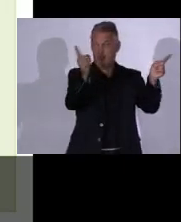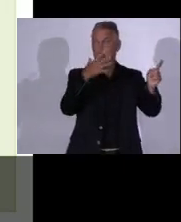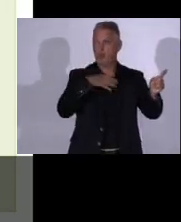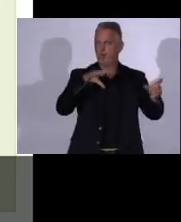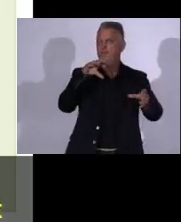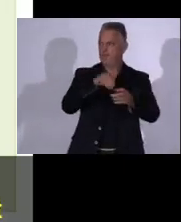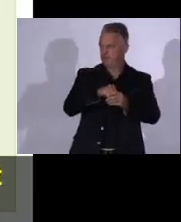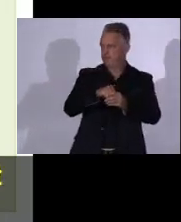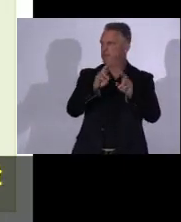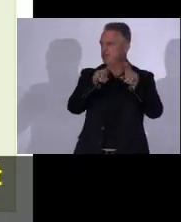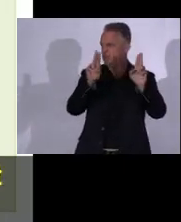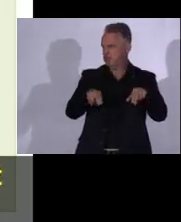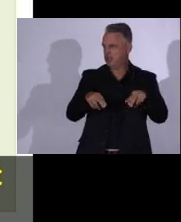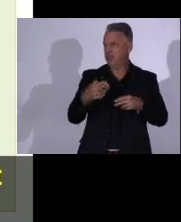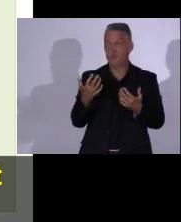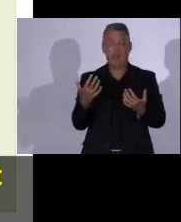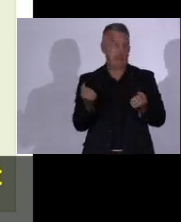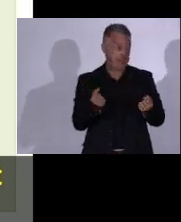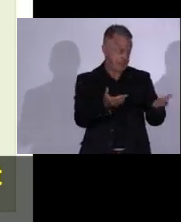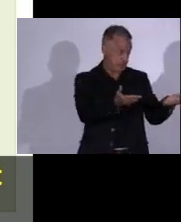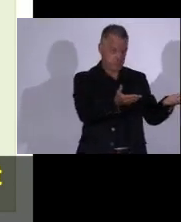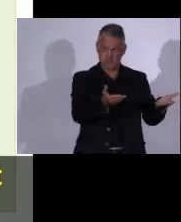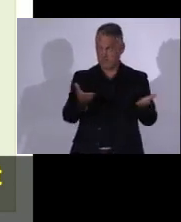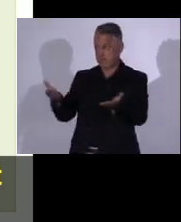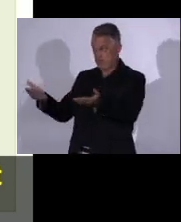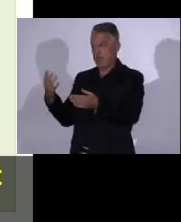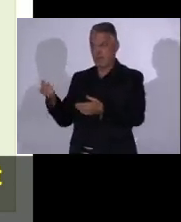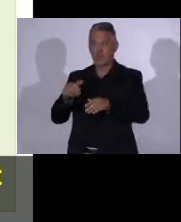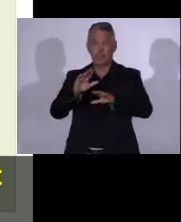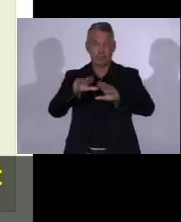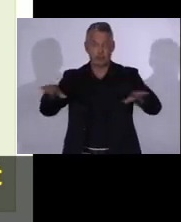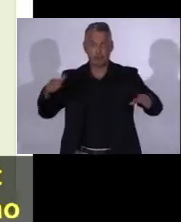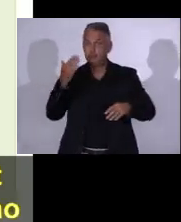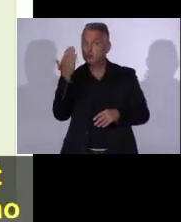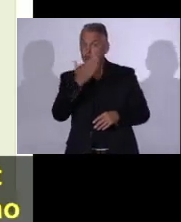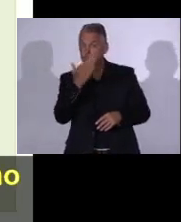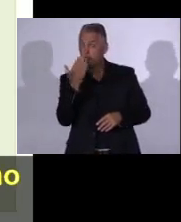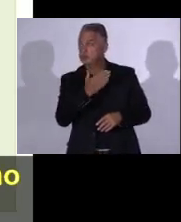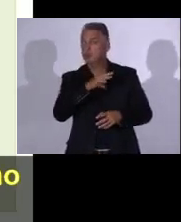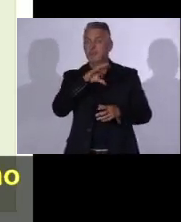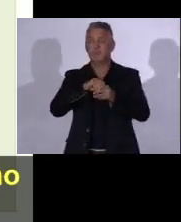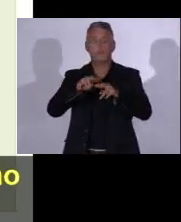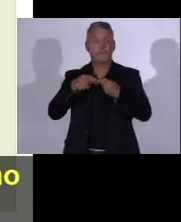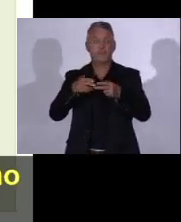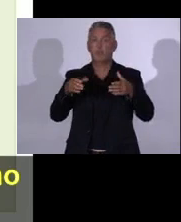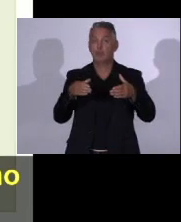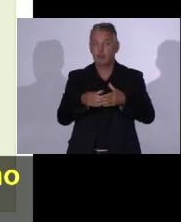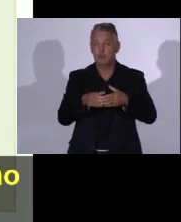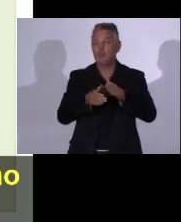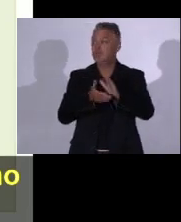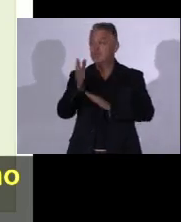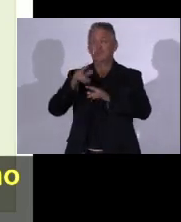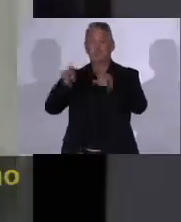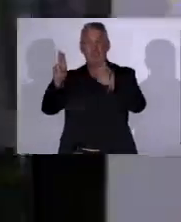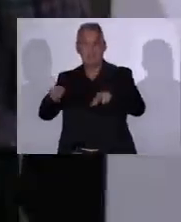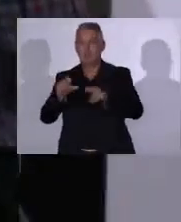and in this room there are folks who have children at school who go to school camps, there are people who are part of family groups who go to camps, people who are part of